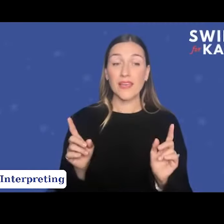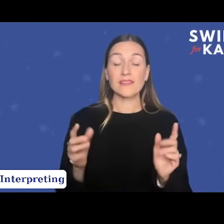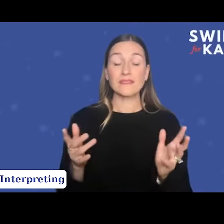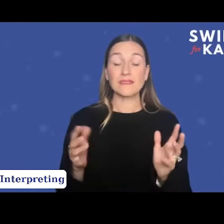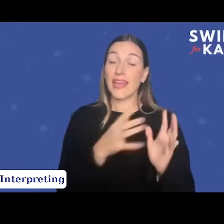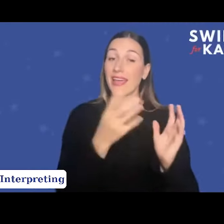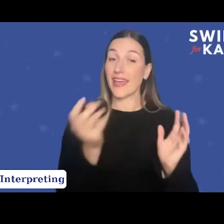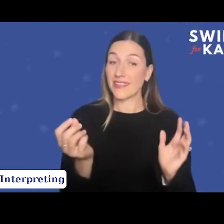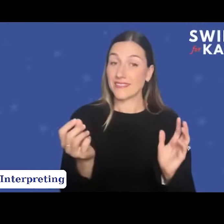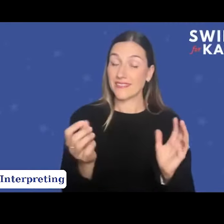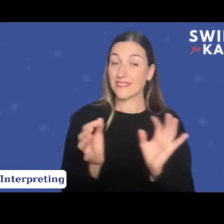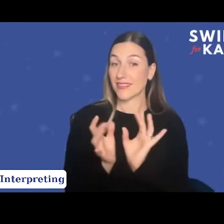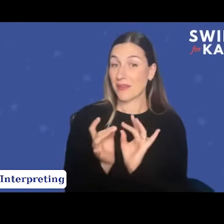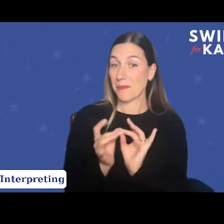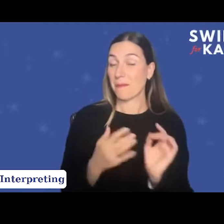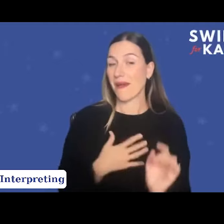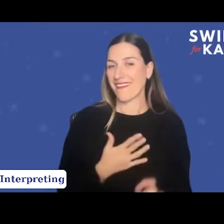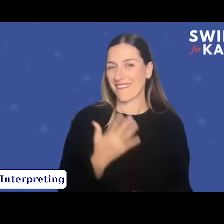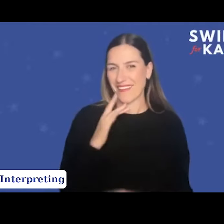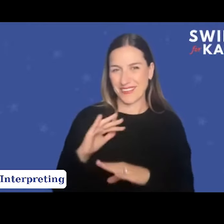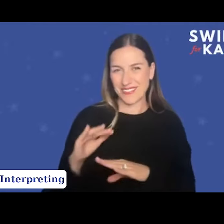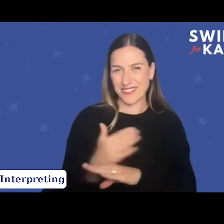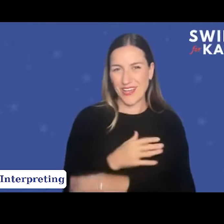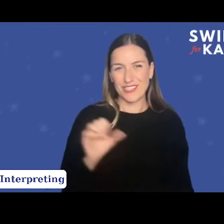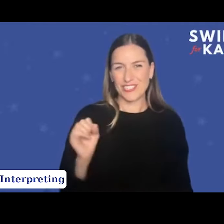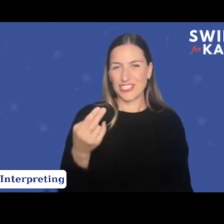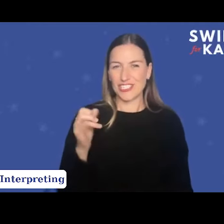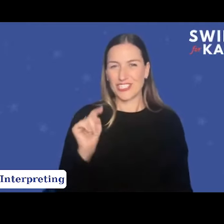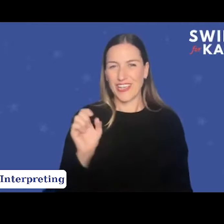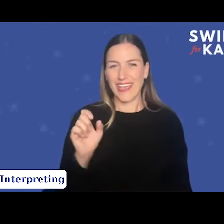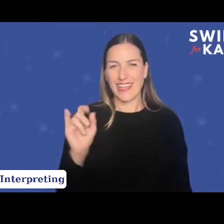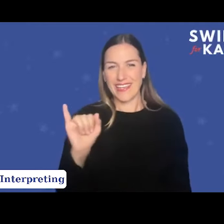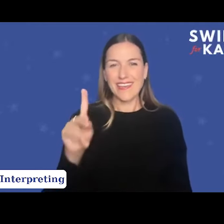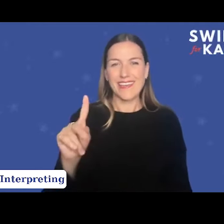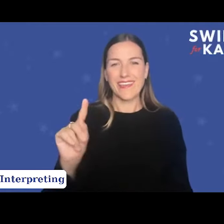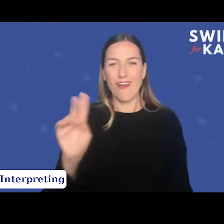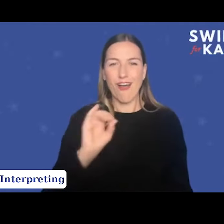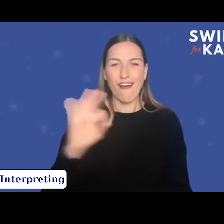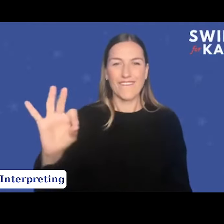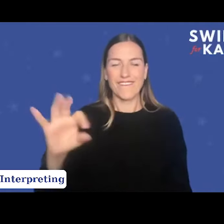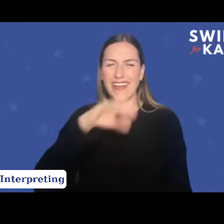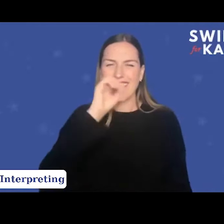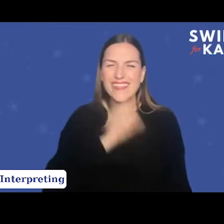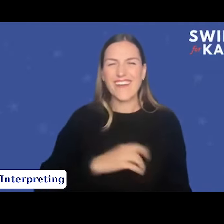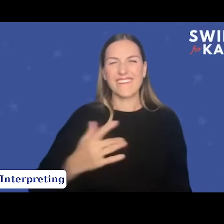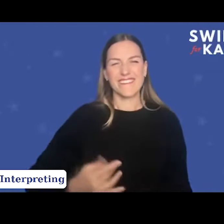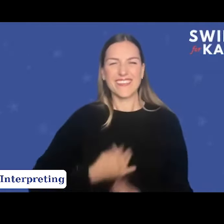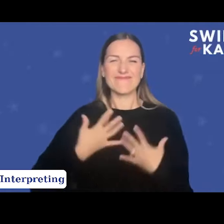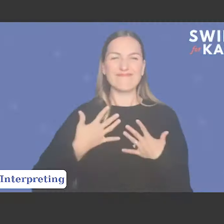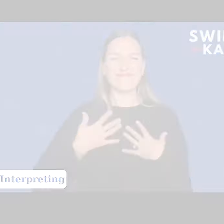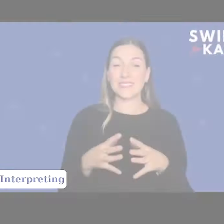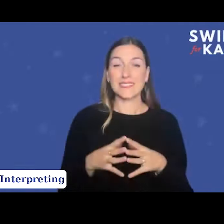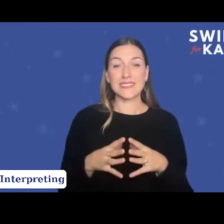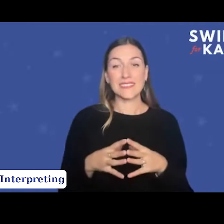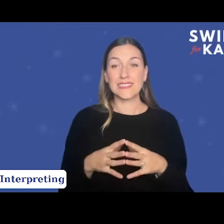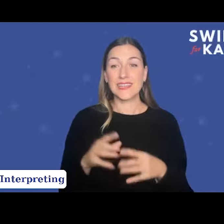I want to say my favorite song is Shake It Off. I think I love the spirit of it, right?